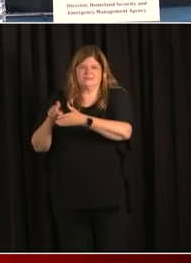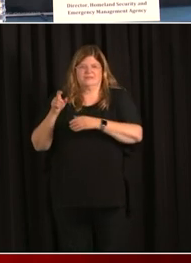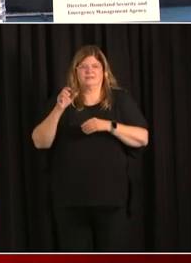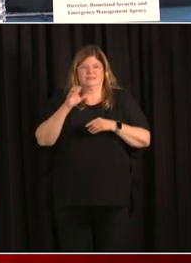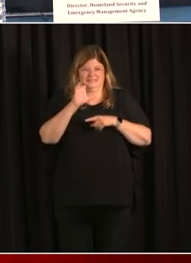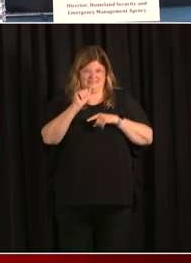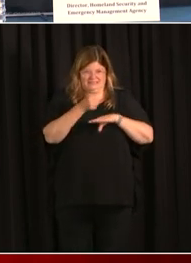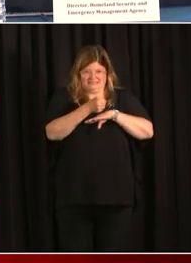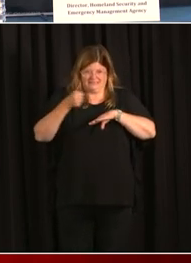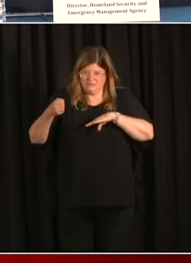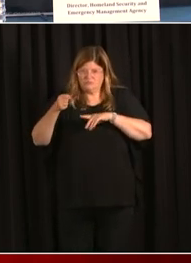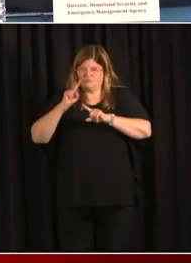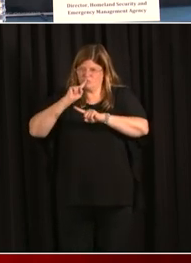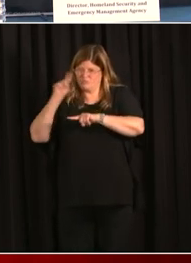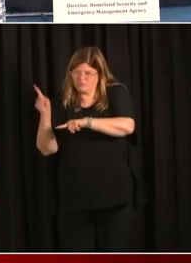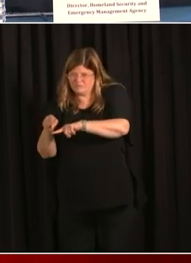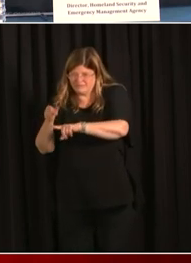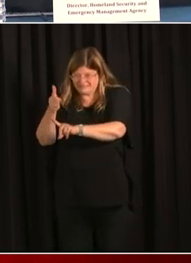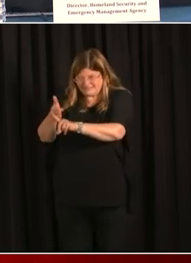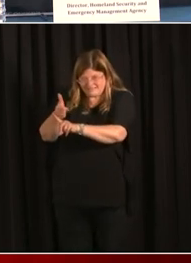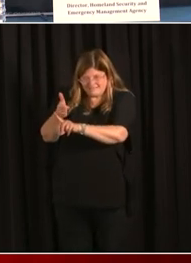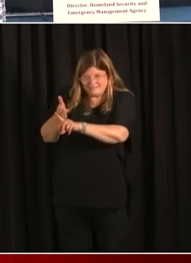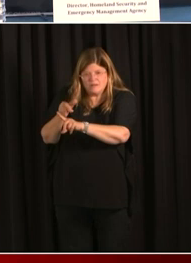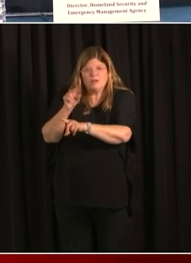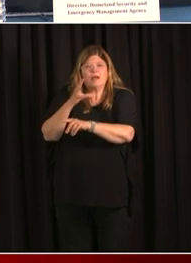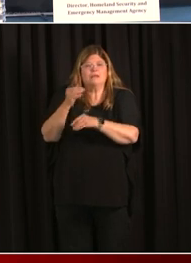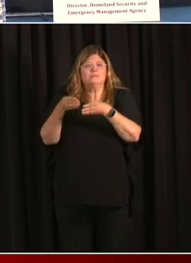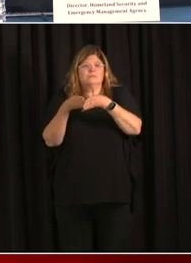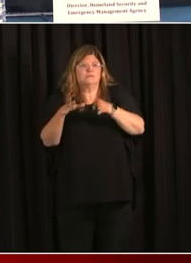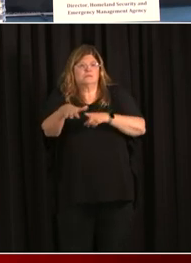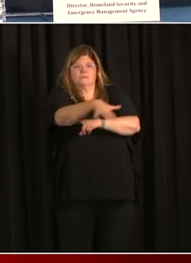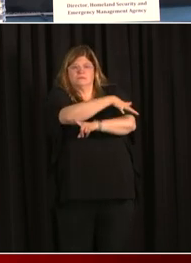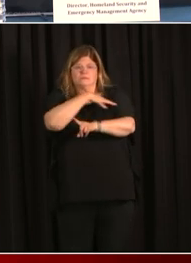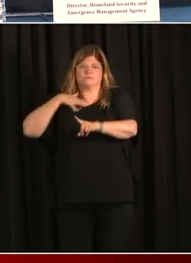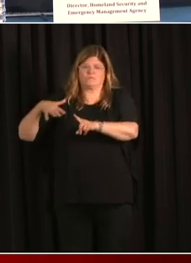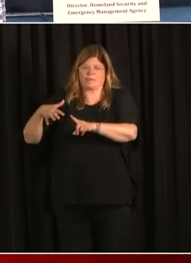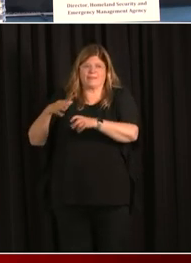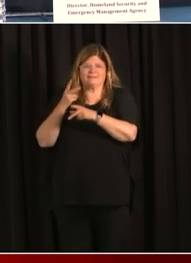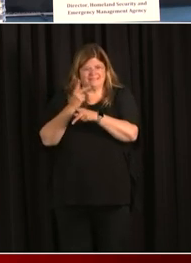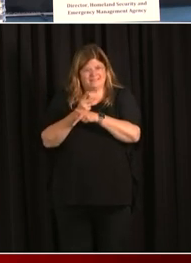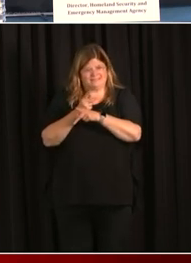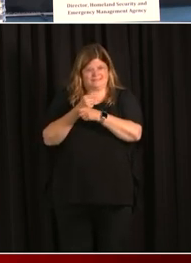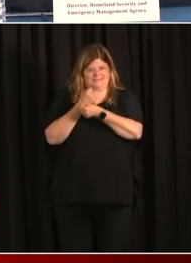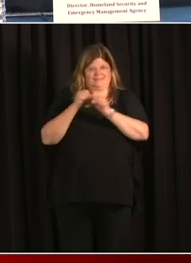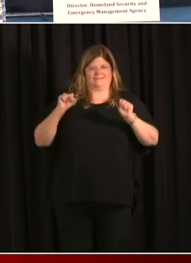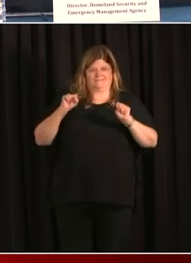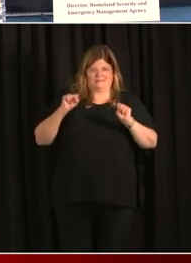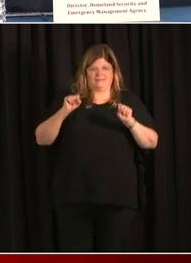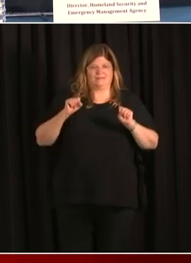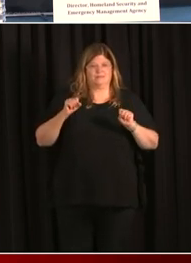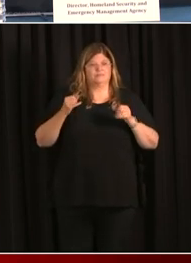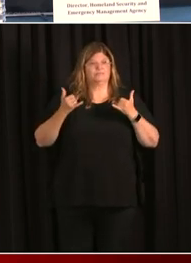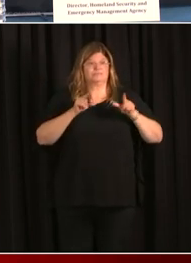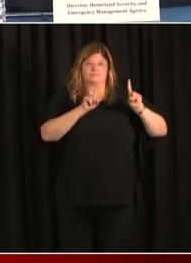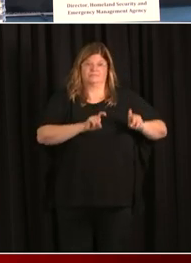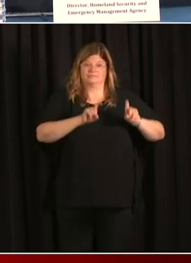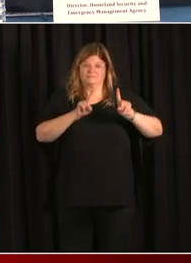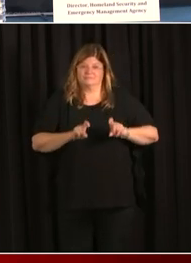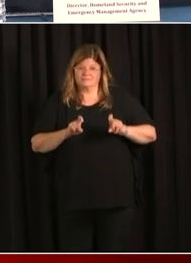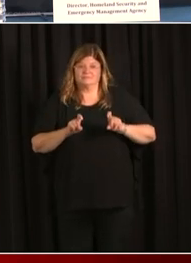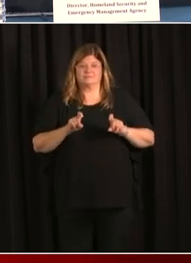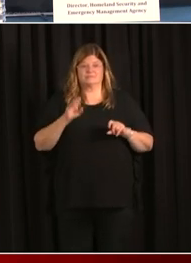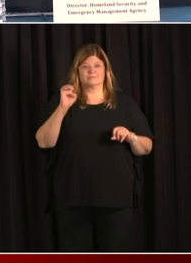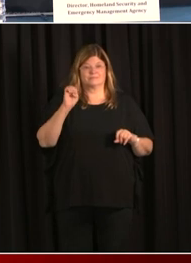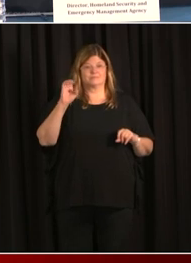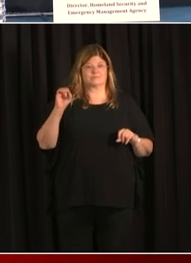somewhere in order to keep themselves and the rest of the population safe. Testing, under the operations section of the EOC, and